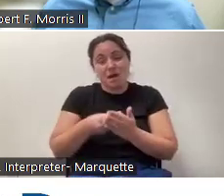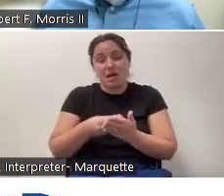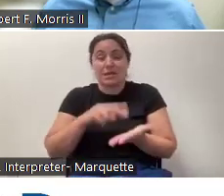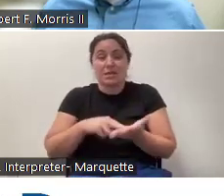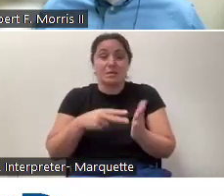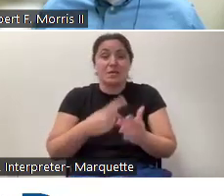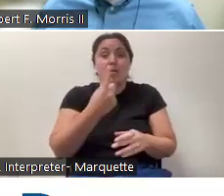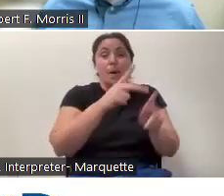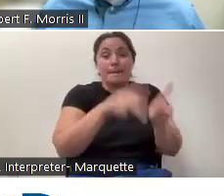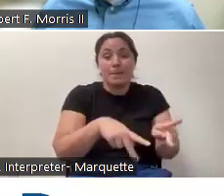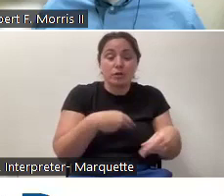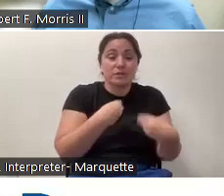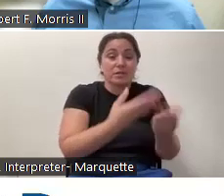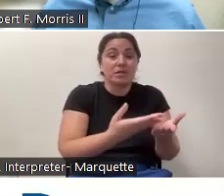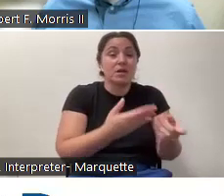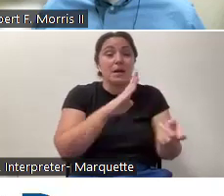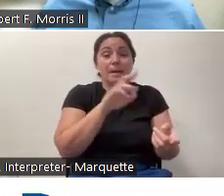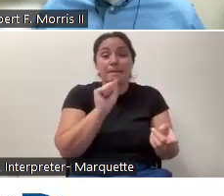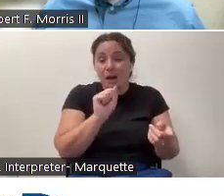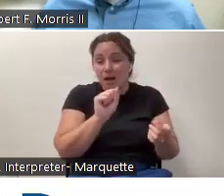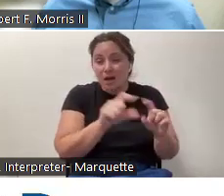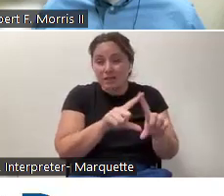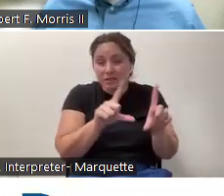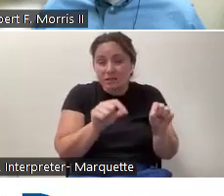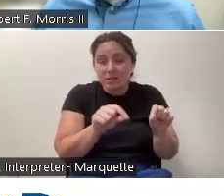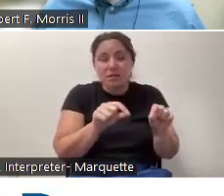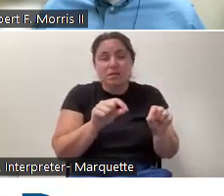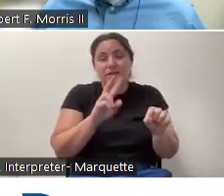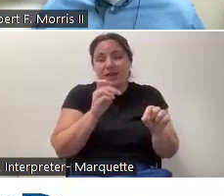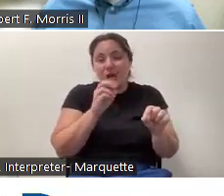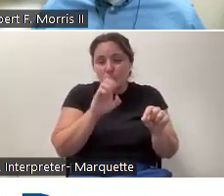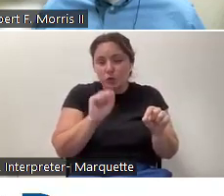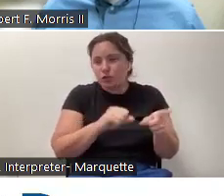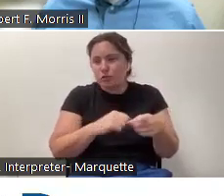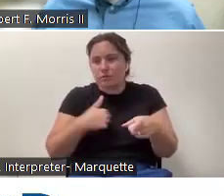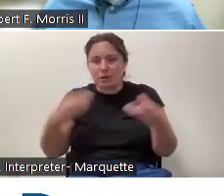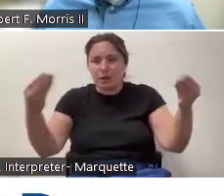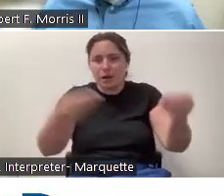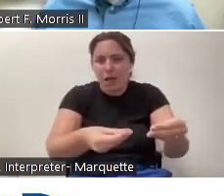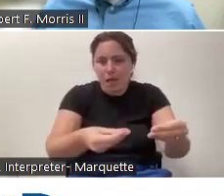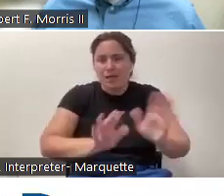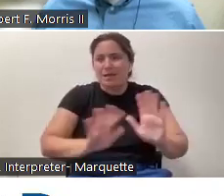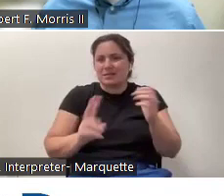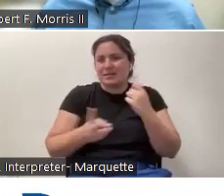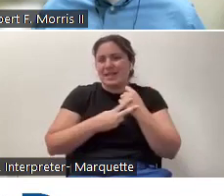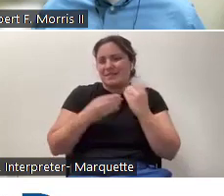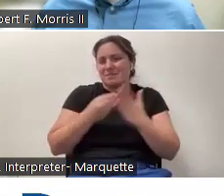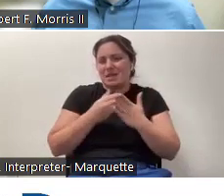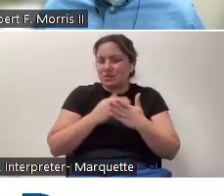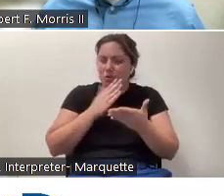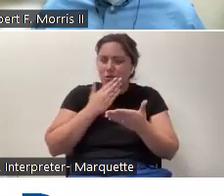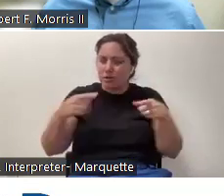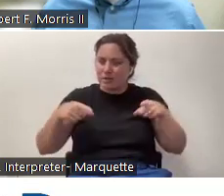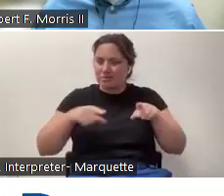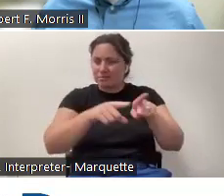individual with bus vouchers to get to a training. So kind of the idea of aligning services. I also work very closely